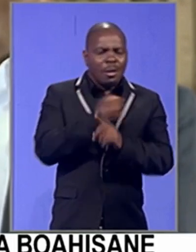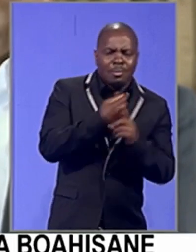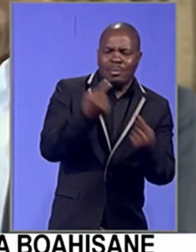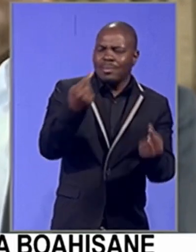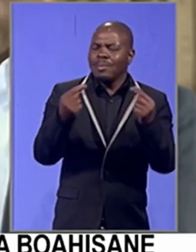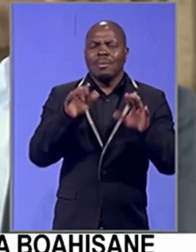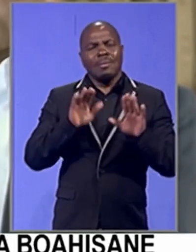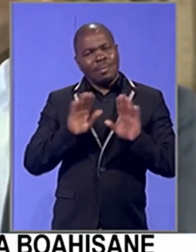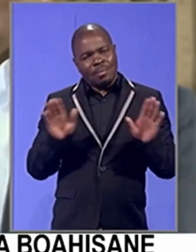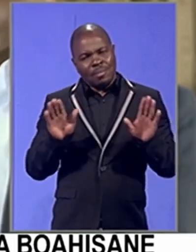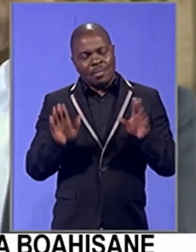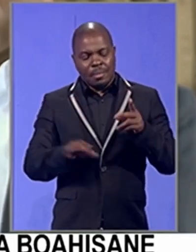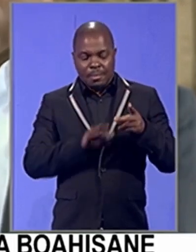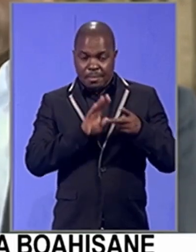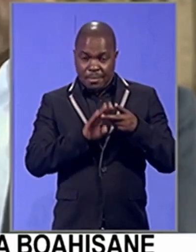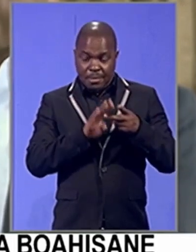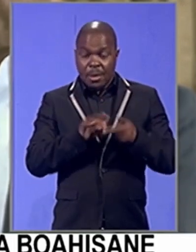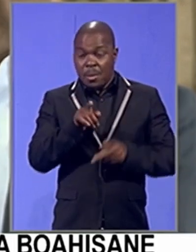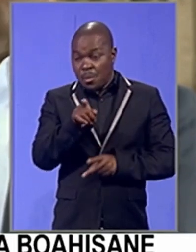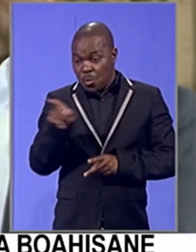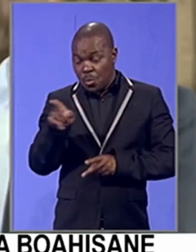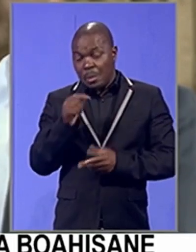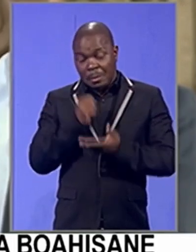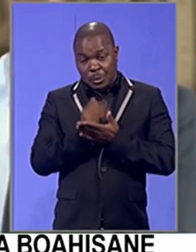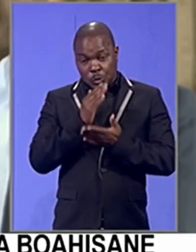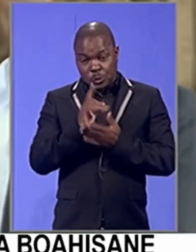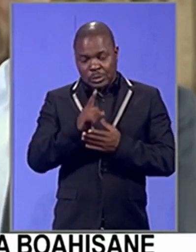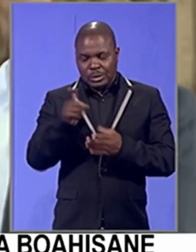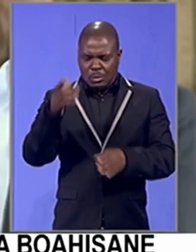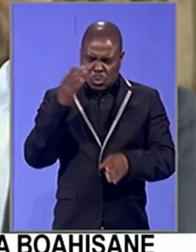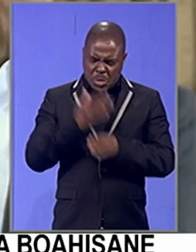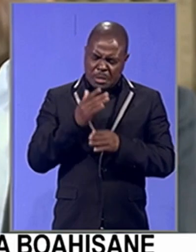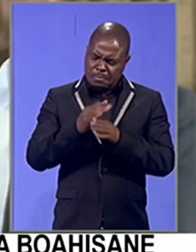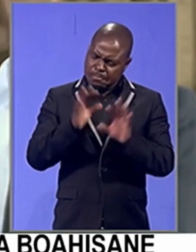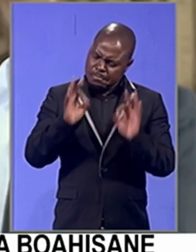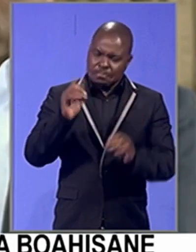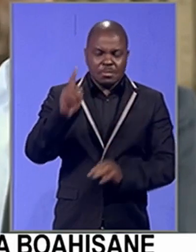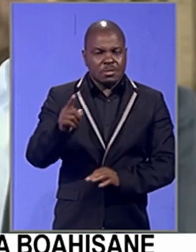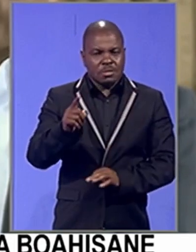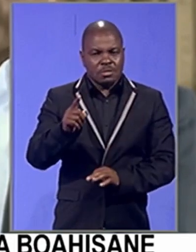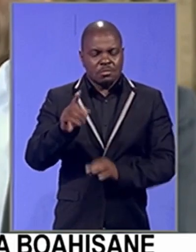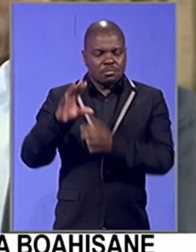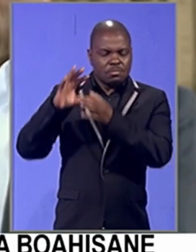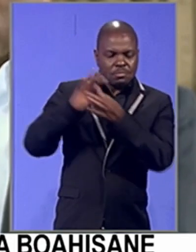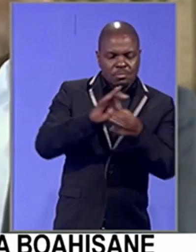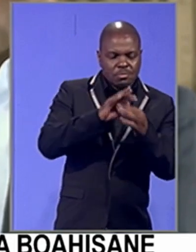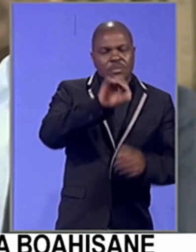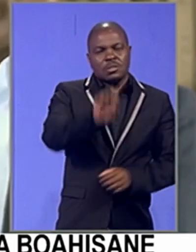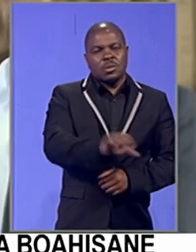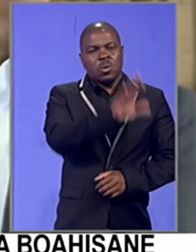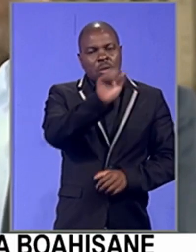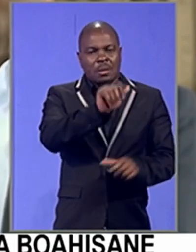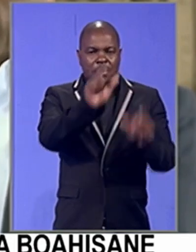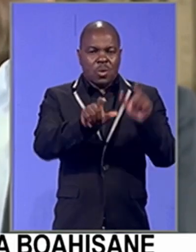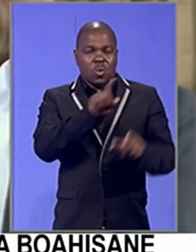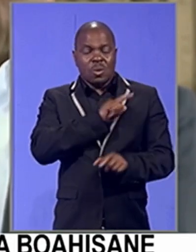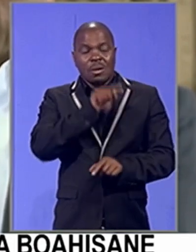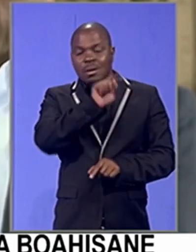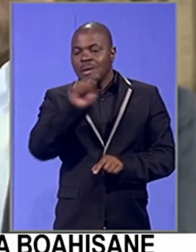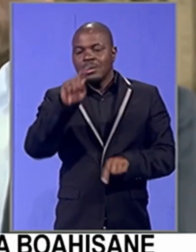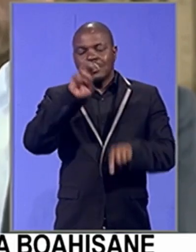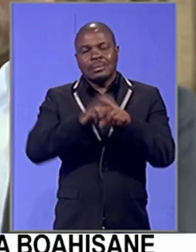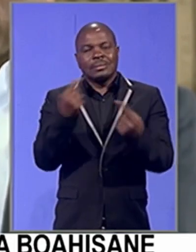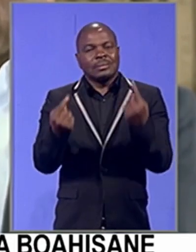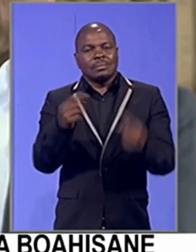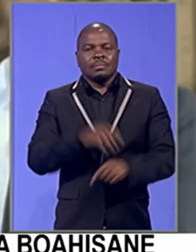mme bona ba bone hore ba sebetsa hantle le batho ba South Africa hobane re ya